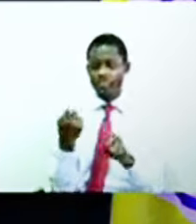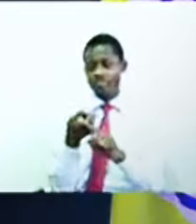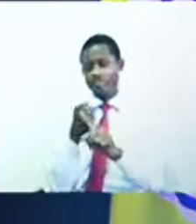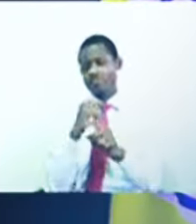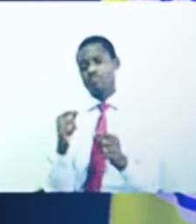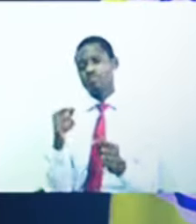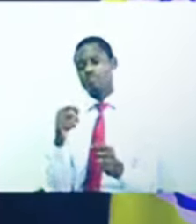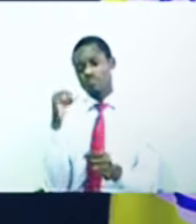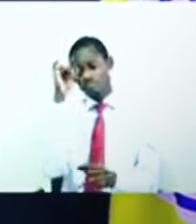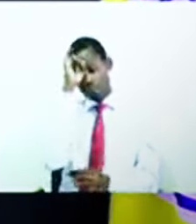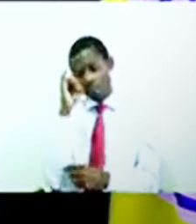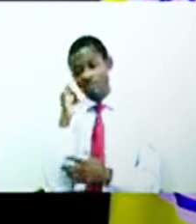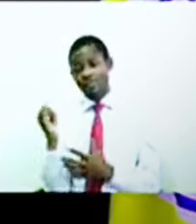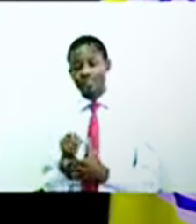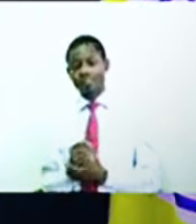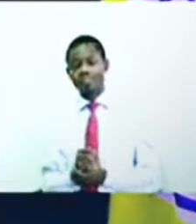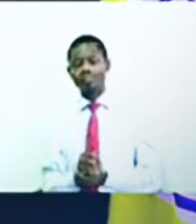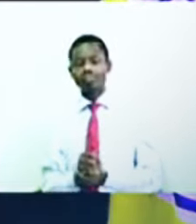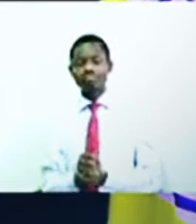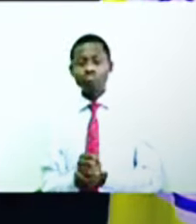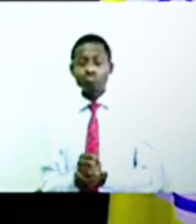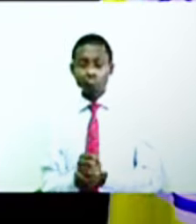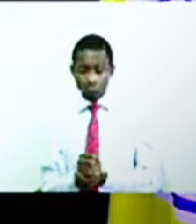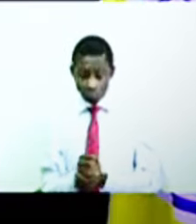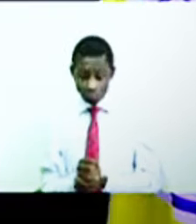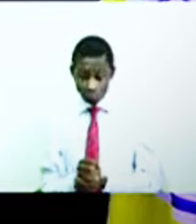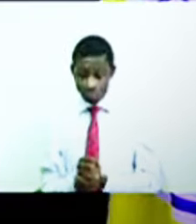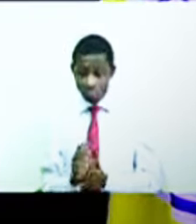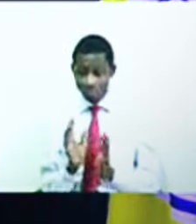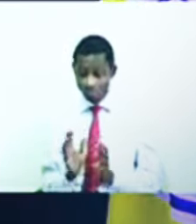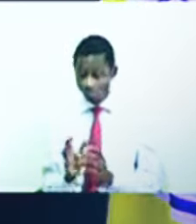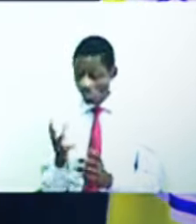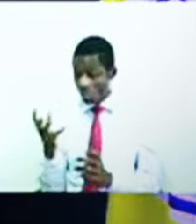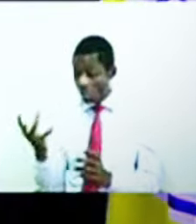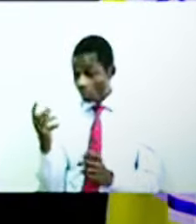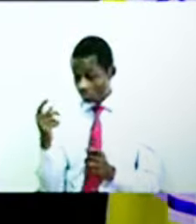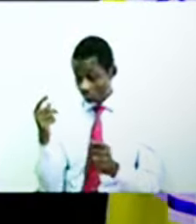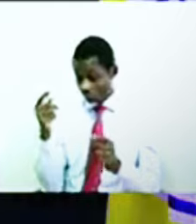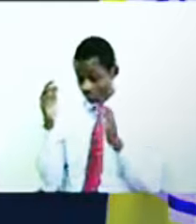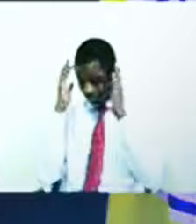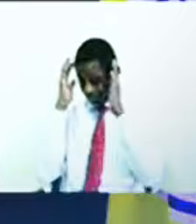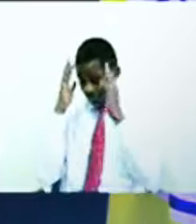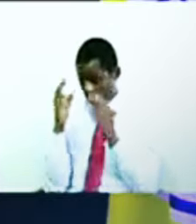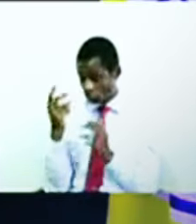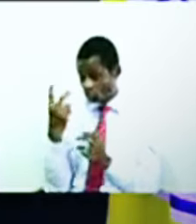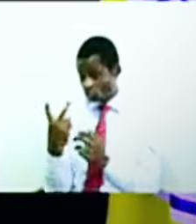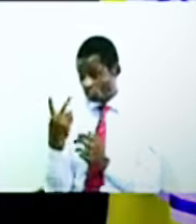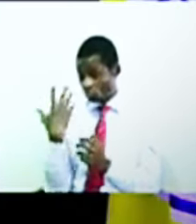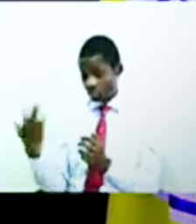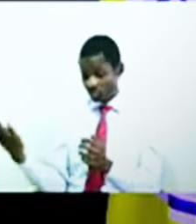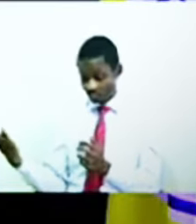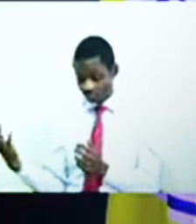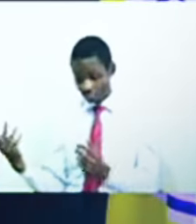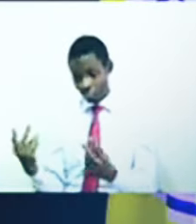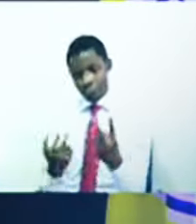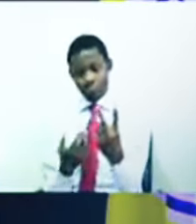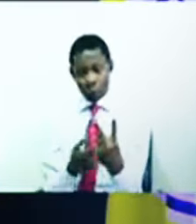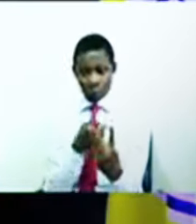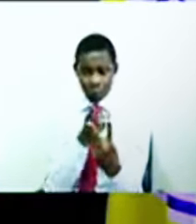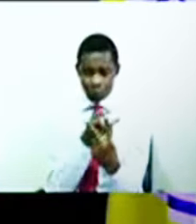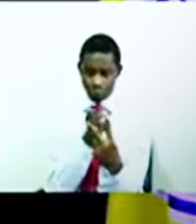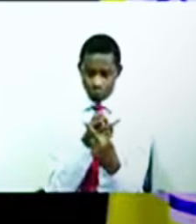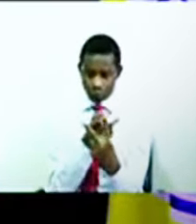Now two things I want you to take close note. Niema meru na pese wo hye ne so. When they give